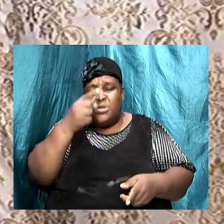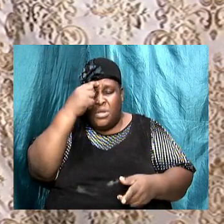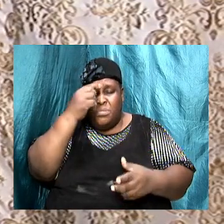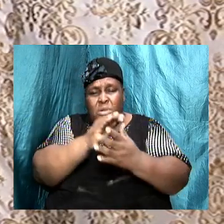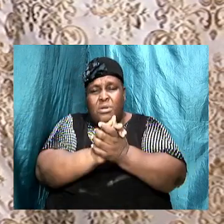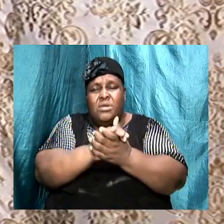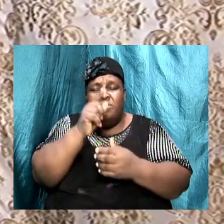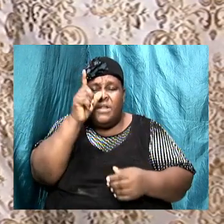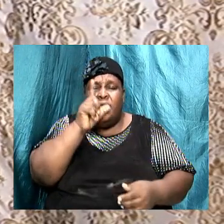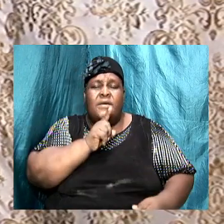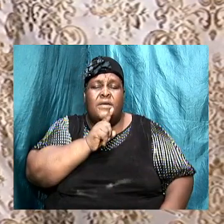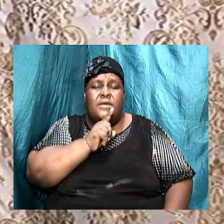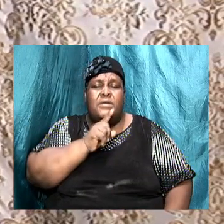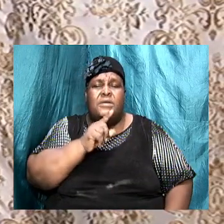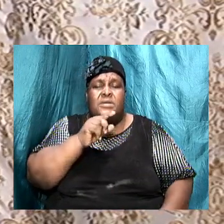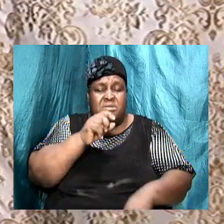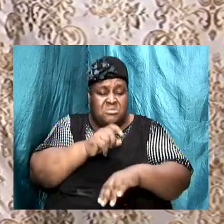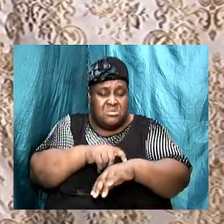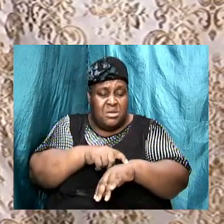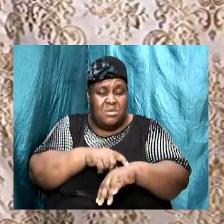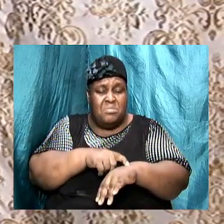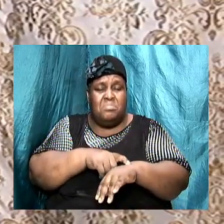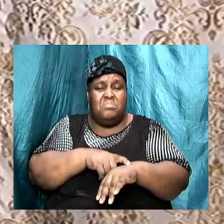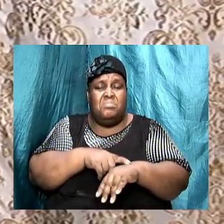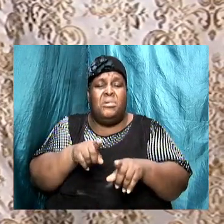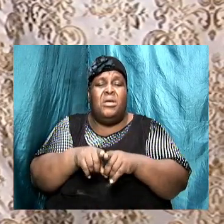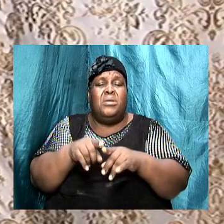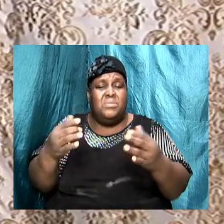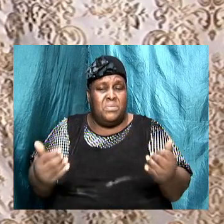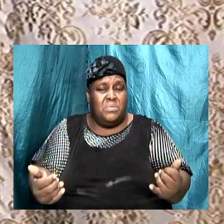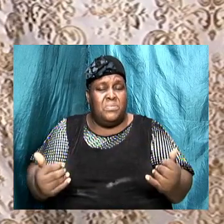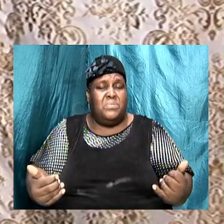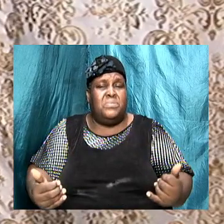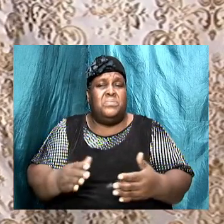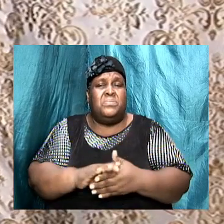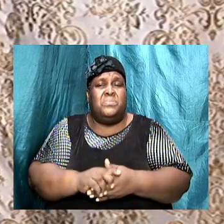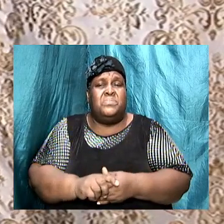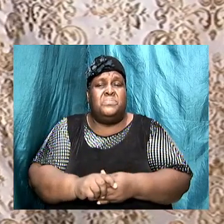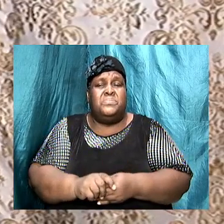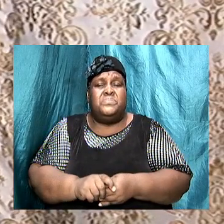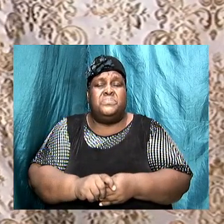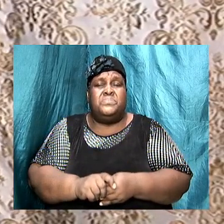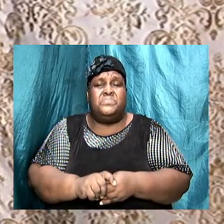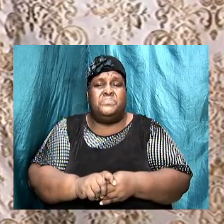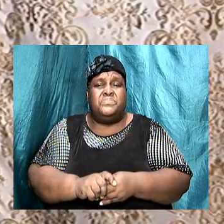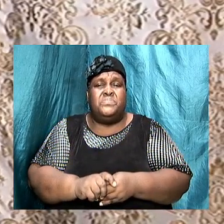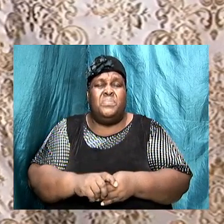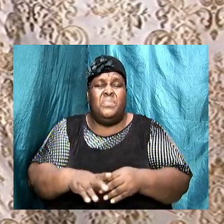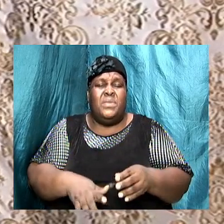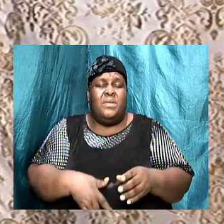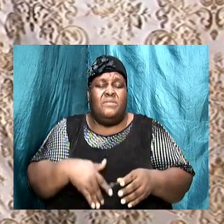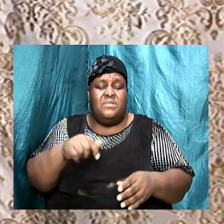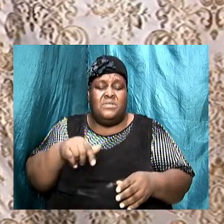like this, you know, I'm just feeling, you know, this burden.